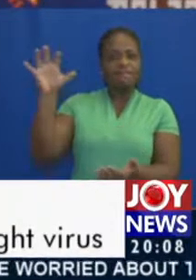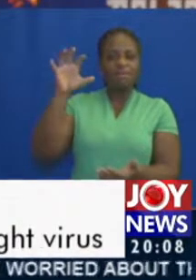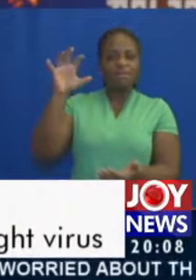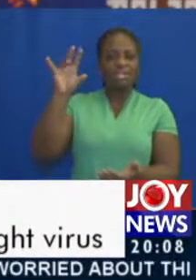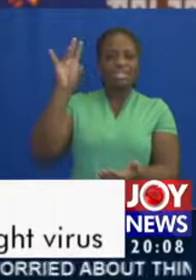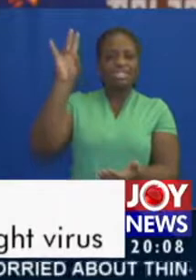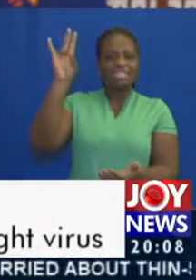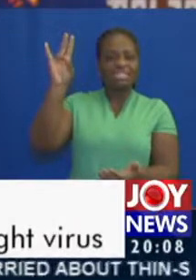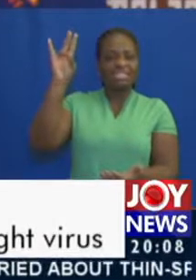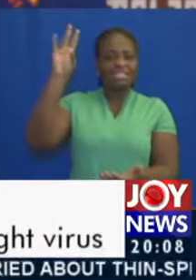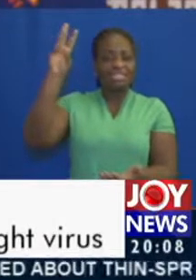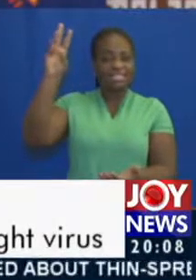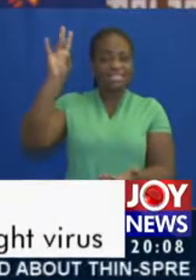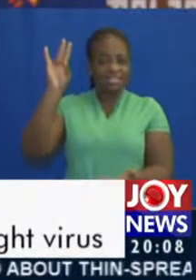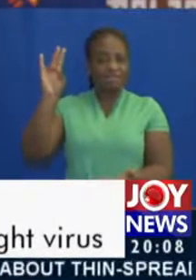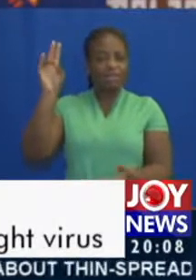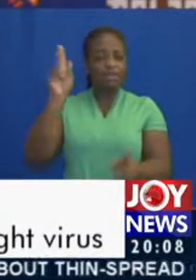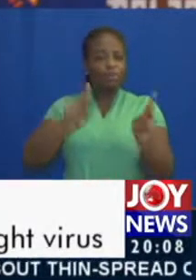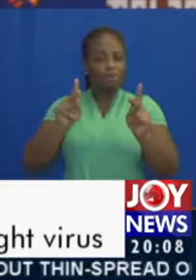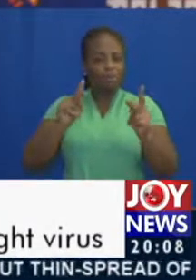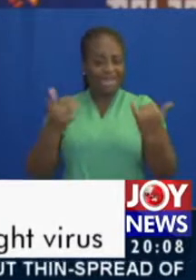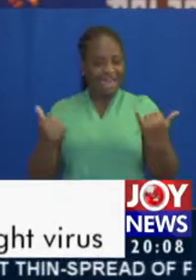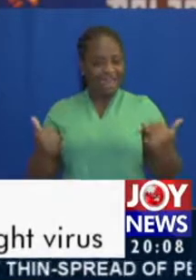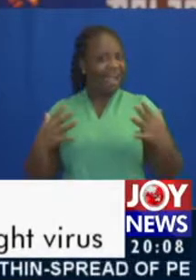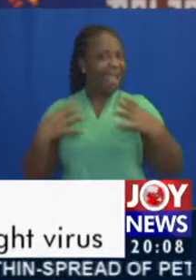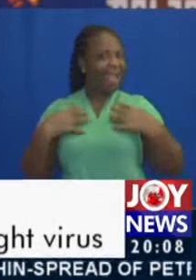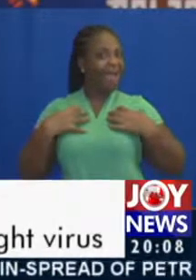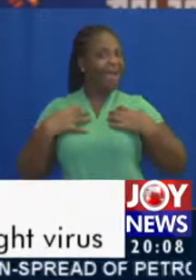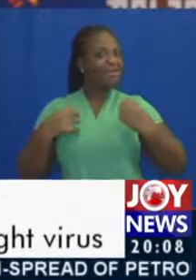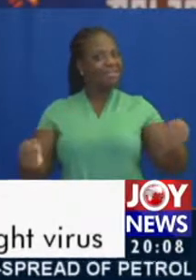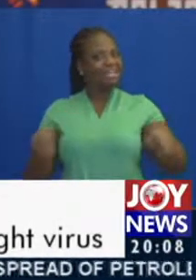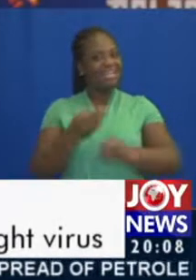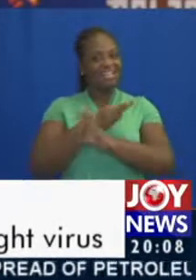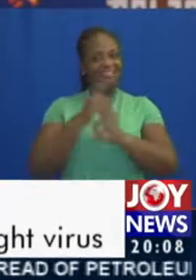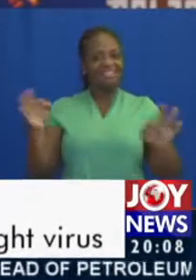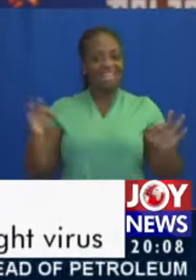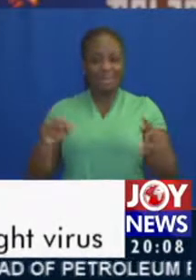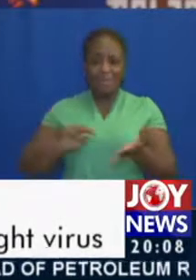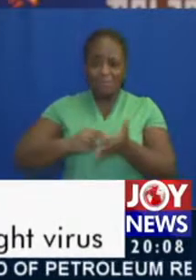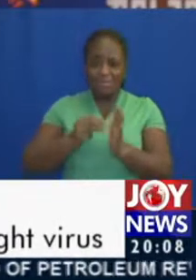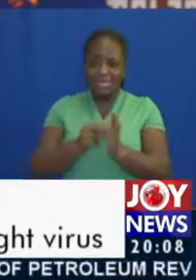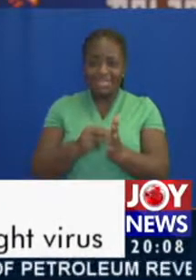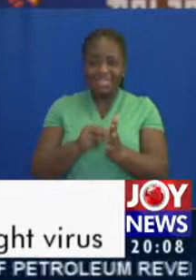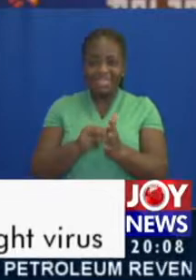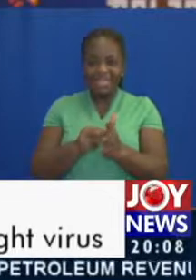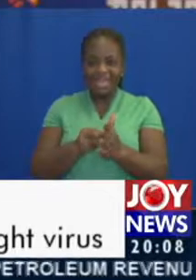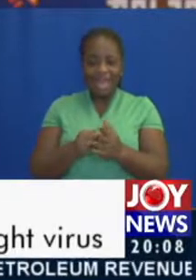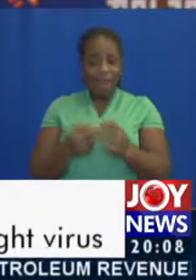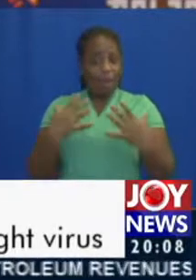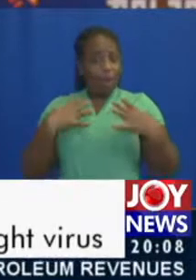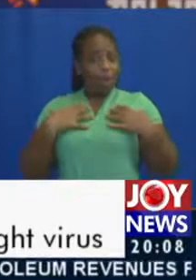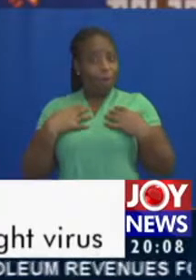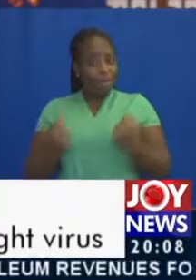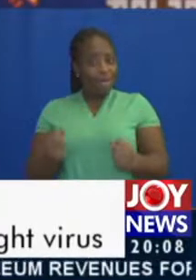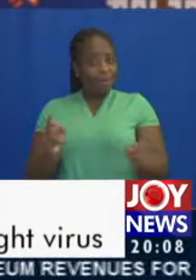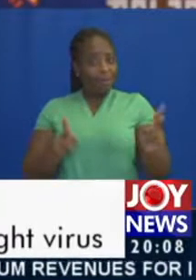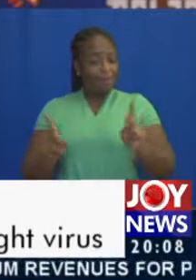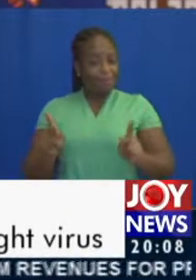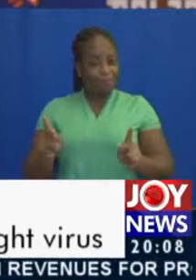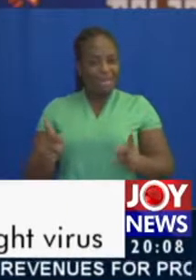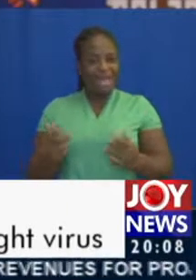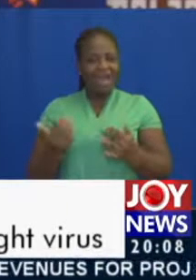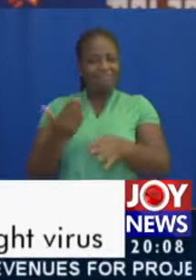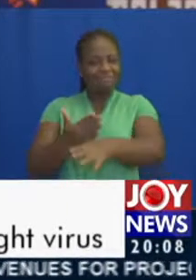567 persons have recovered from the virus. This means our recovery rate has improved from